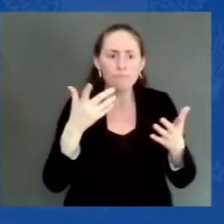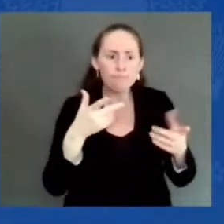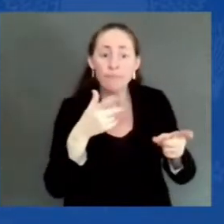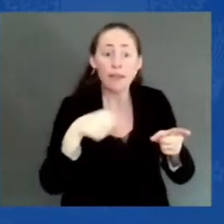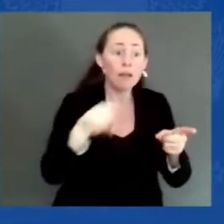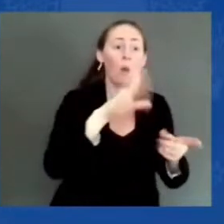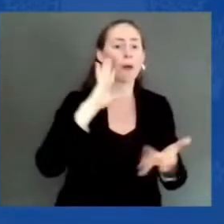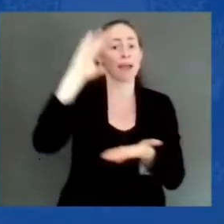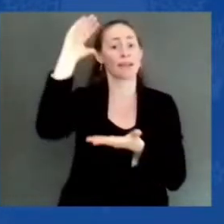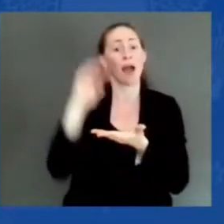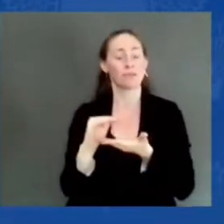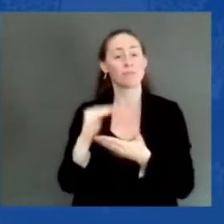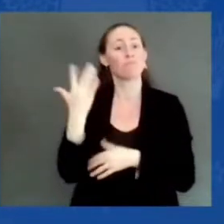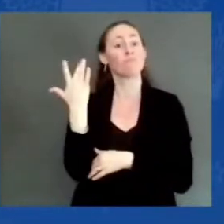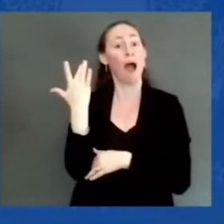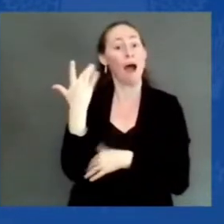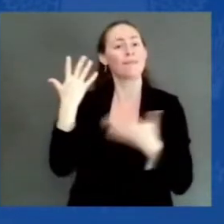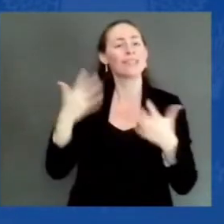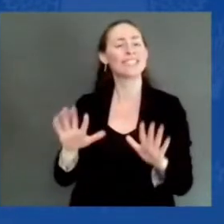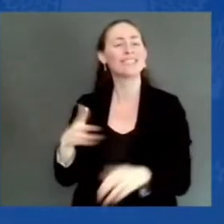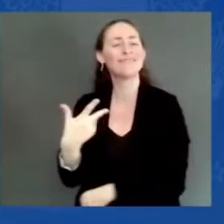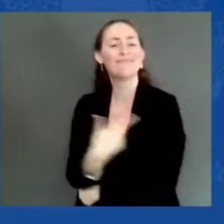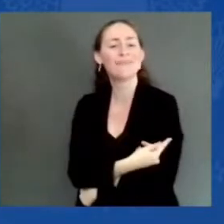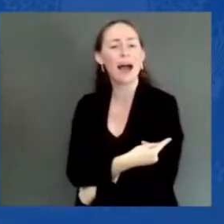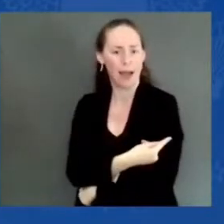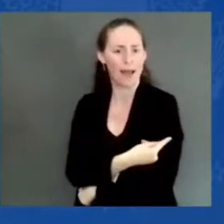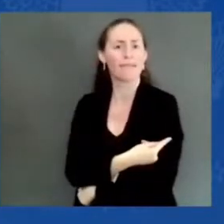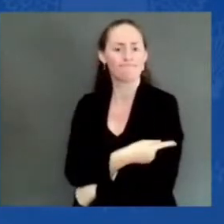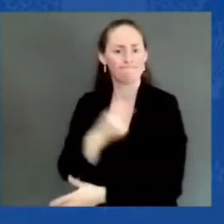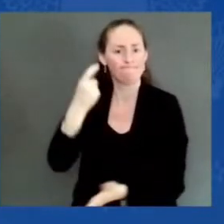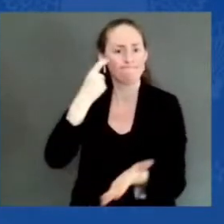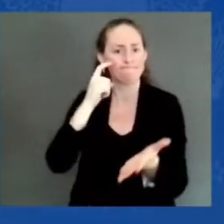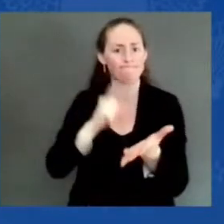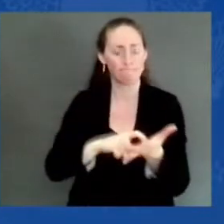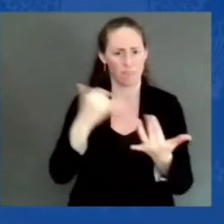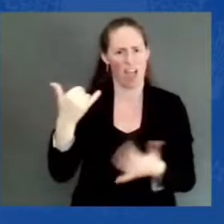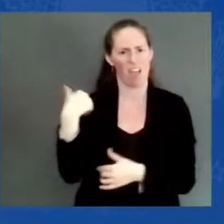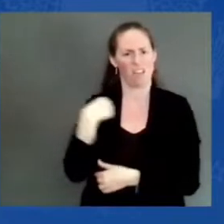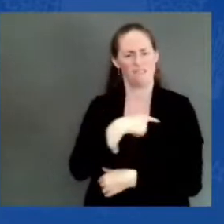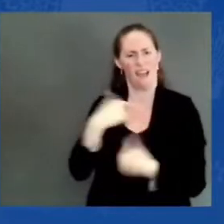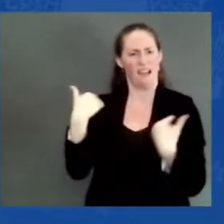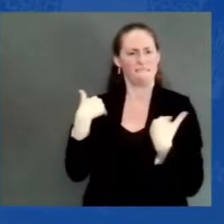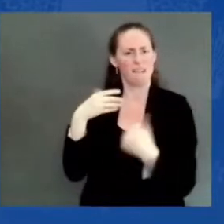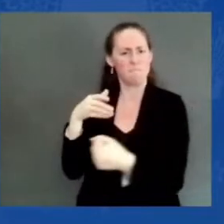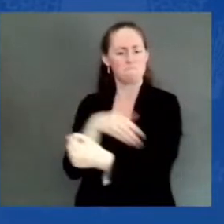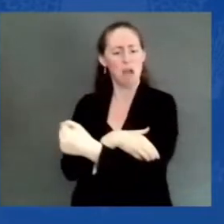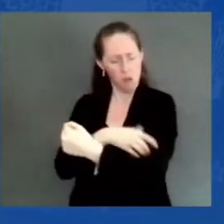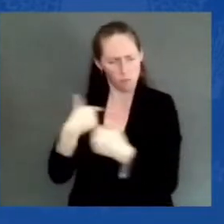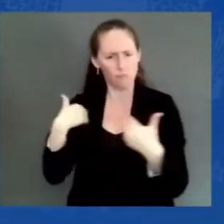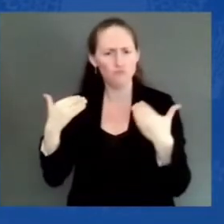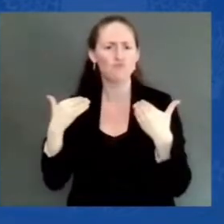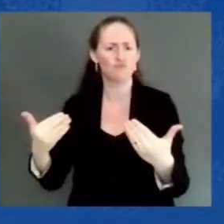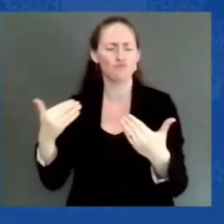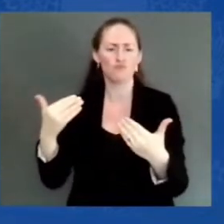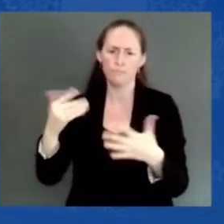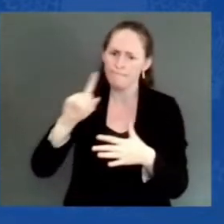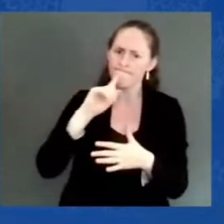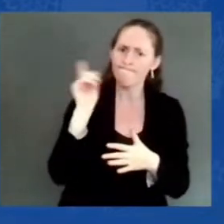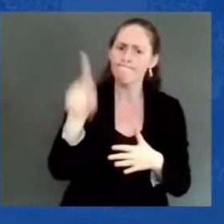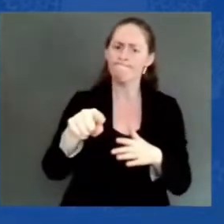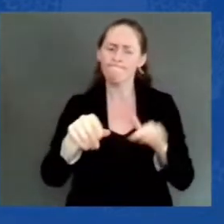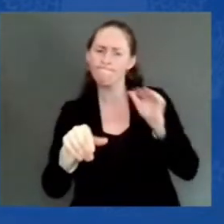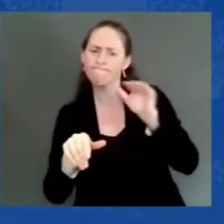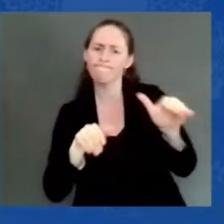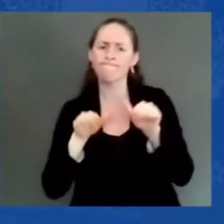announcement, I'm using the power of the federal government as a payer of healthcare costs